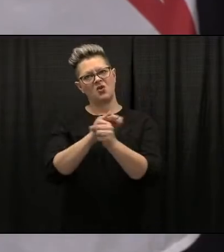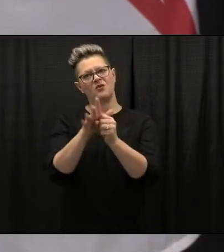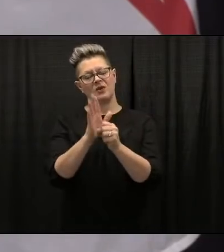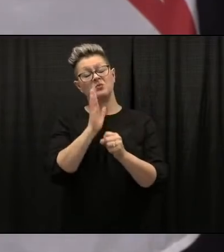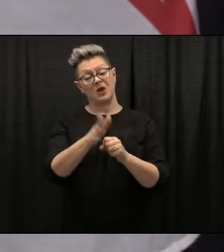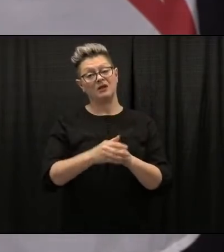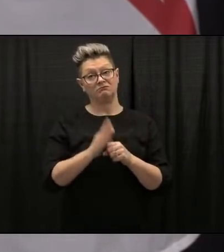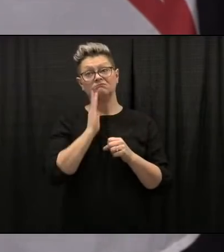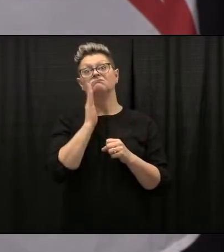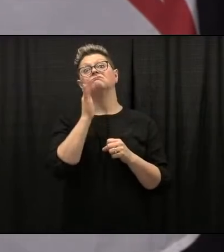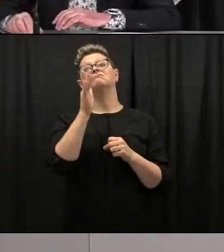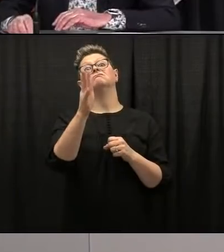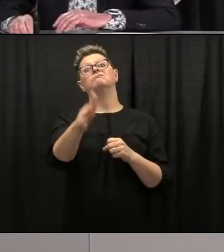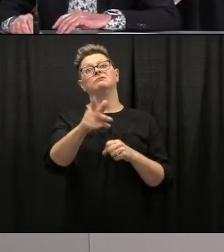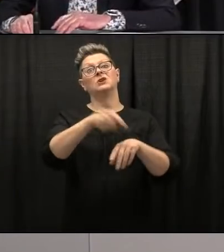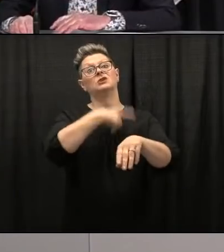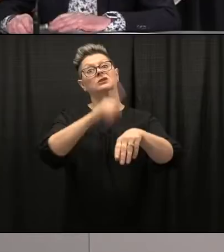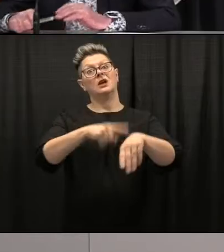future.